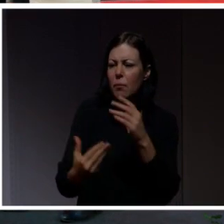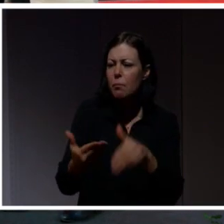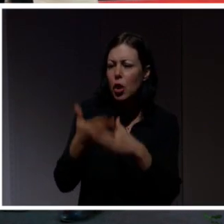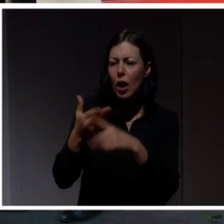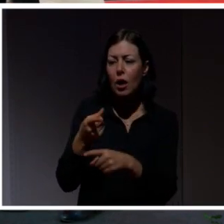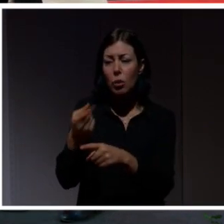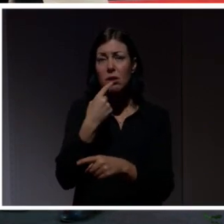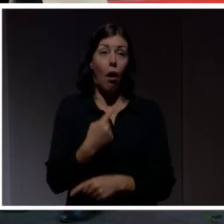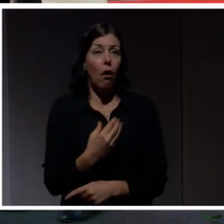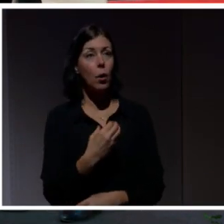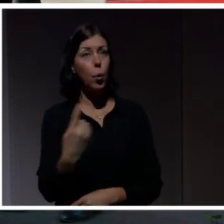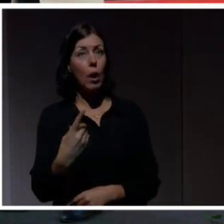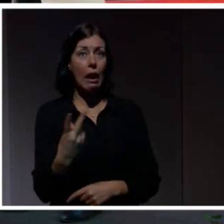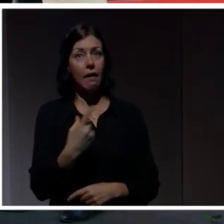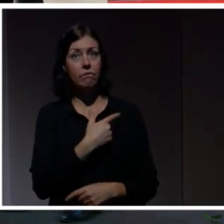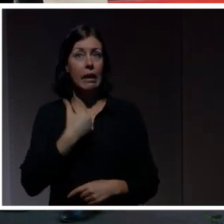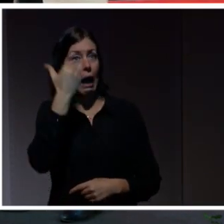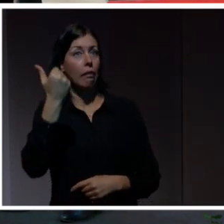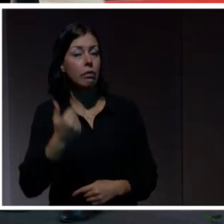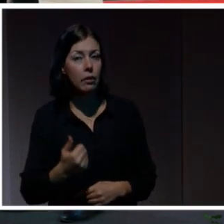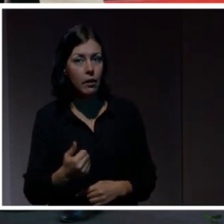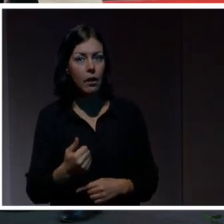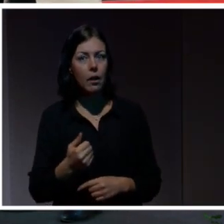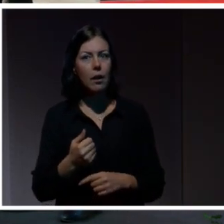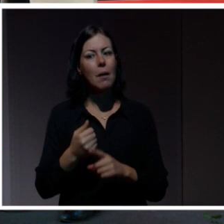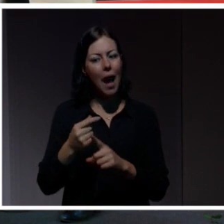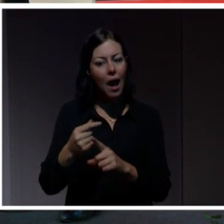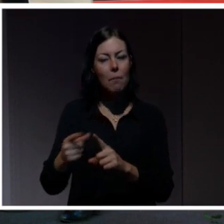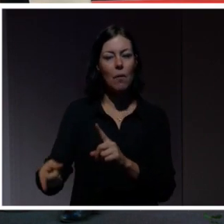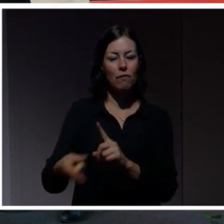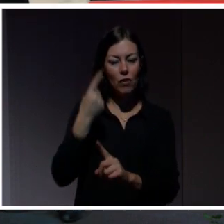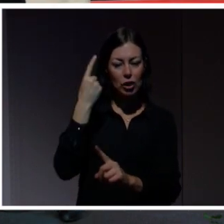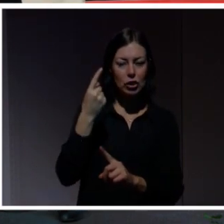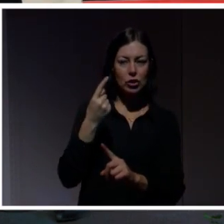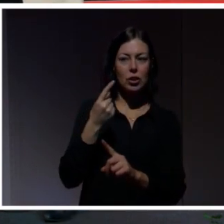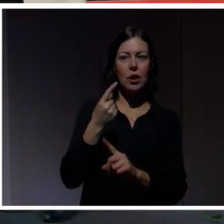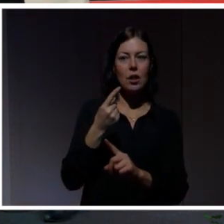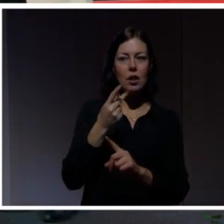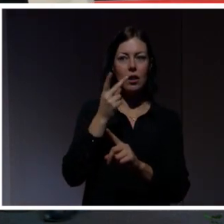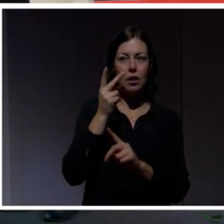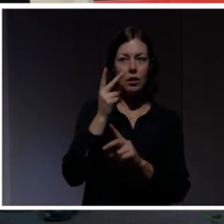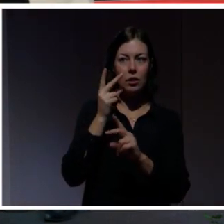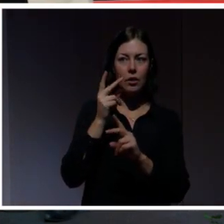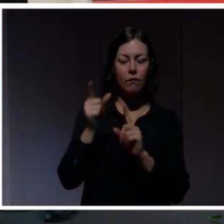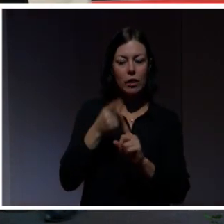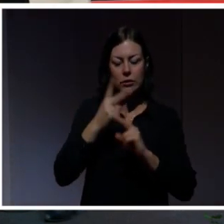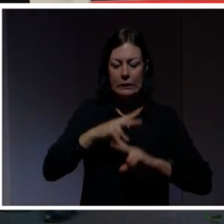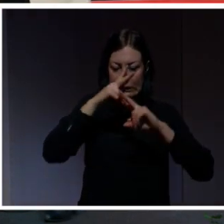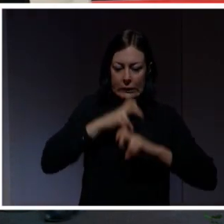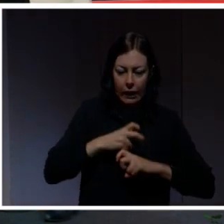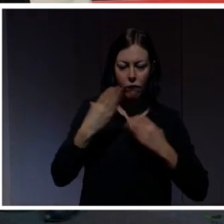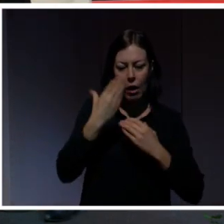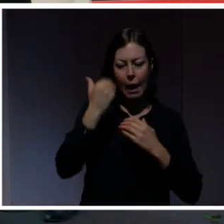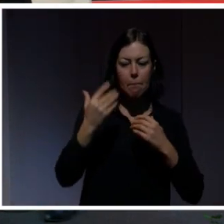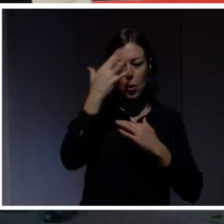because it's cool or because we can. So you're building the technology first and then thinking about what problem you might solve with it. I think, I suppose, AI is